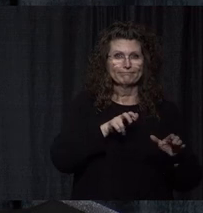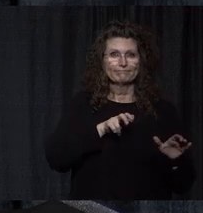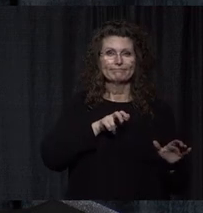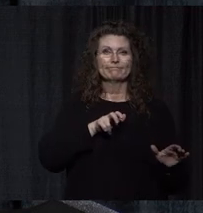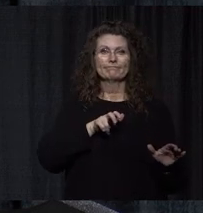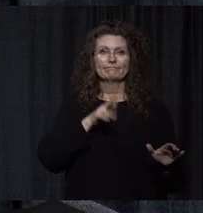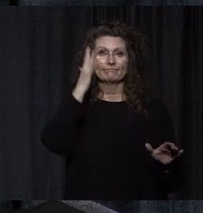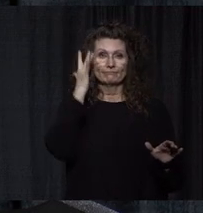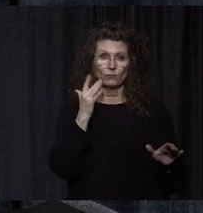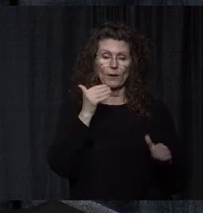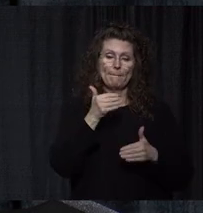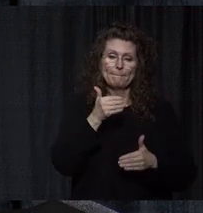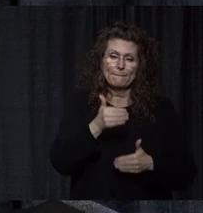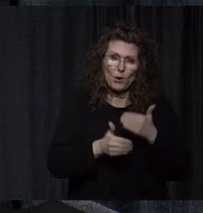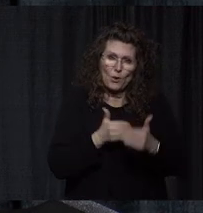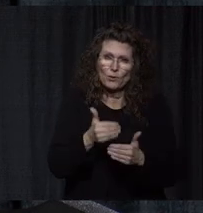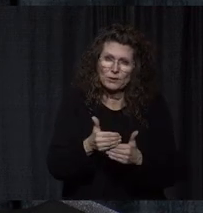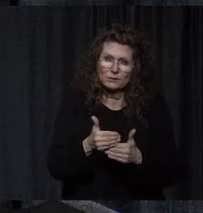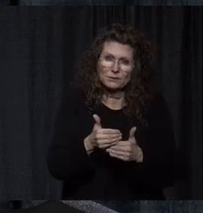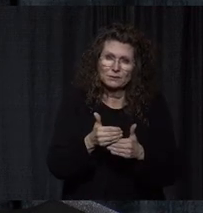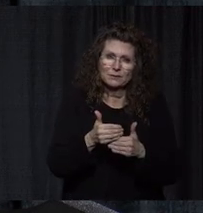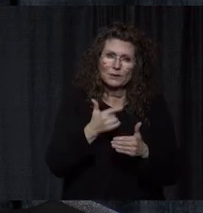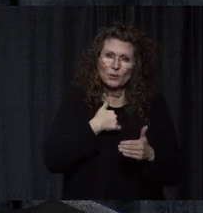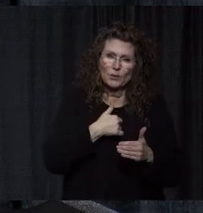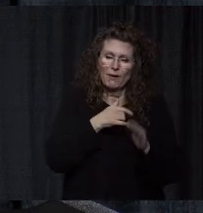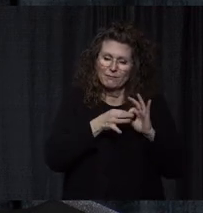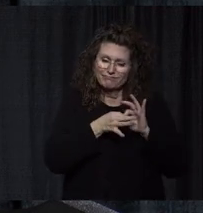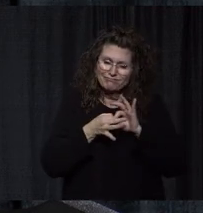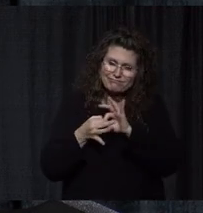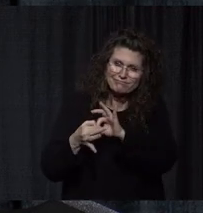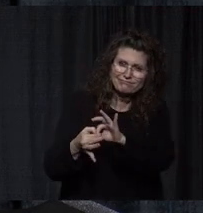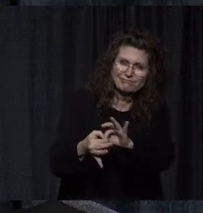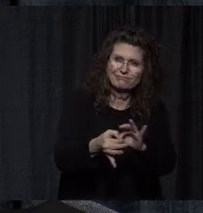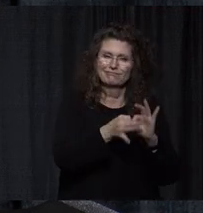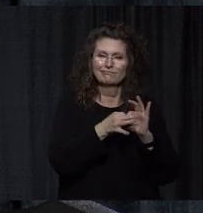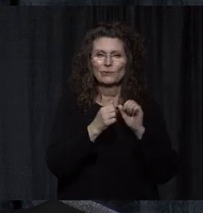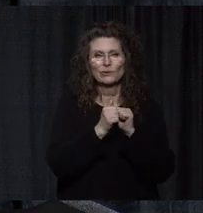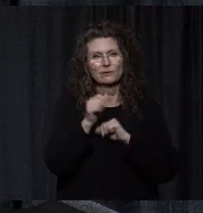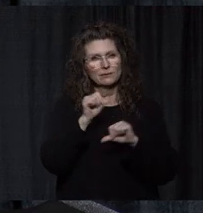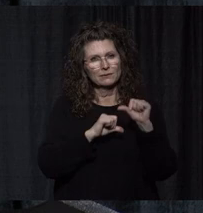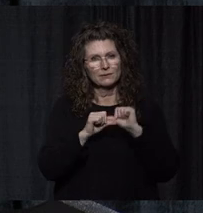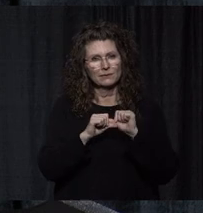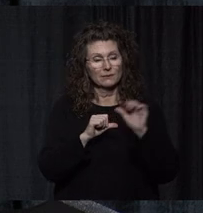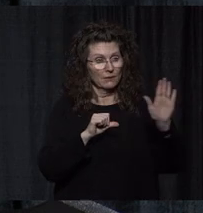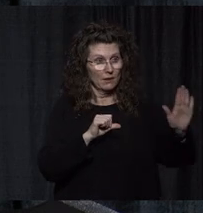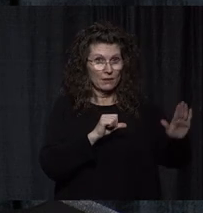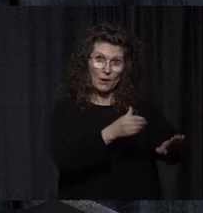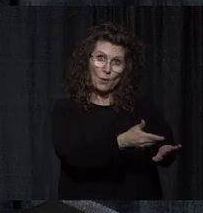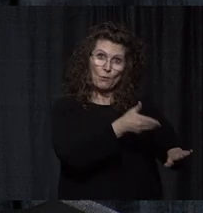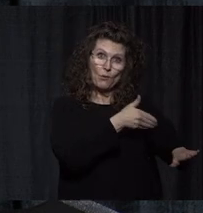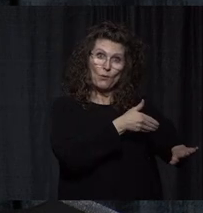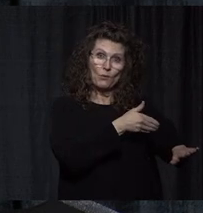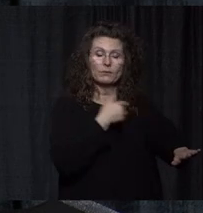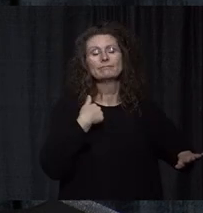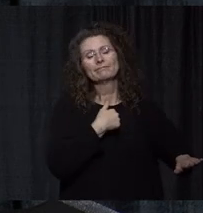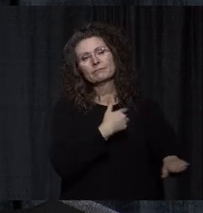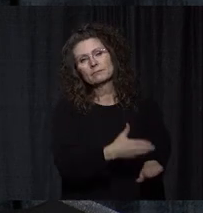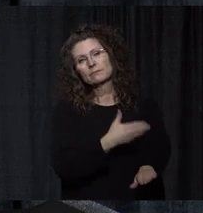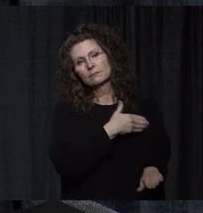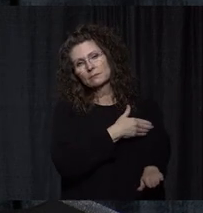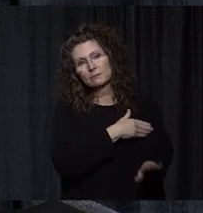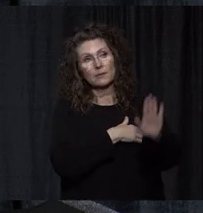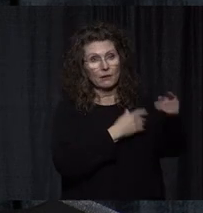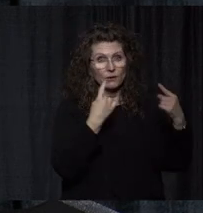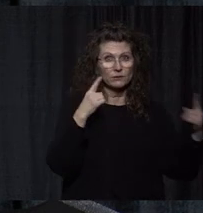that our progress is intertwined with each other. Their progress is our progress. It